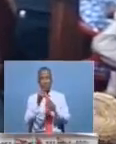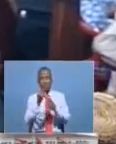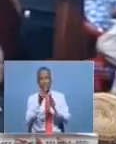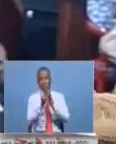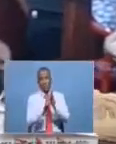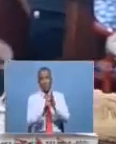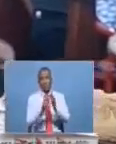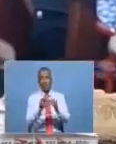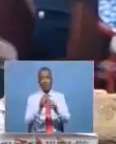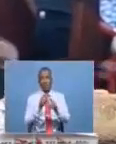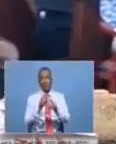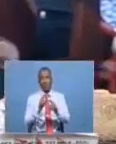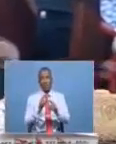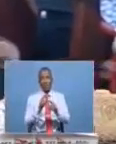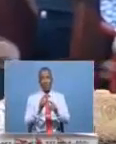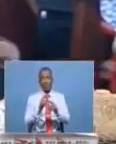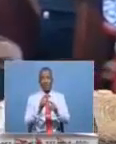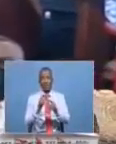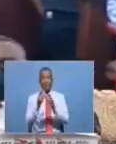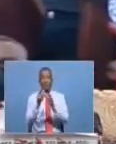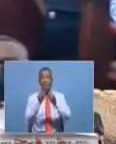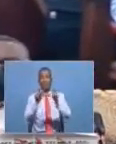bench.